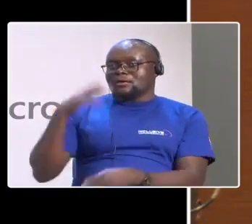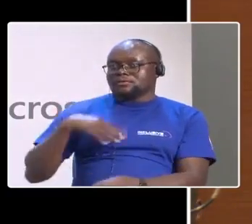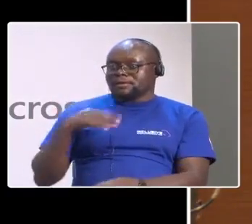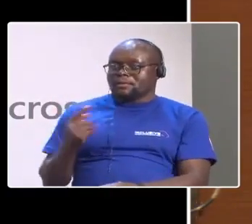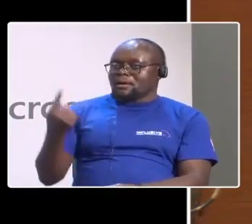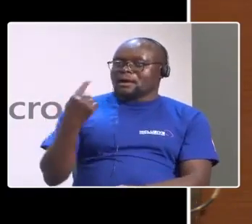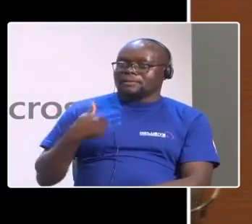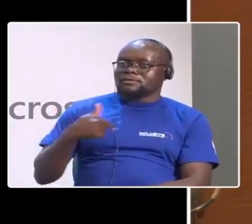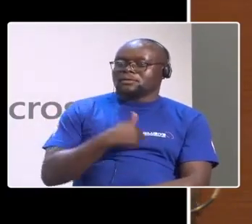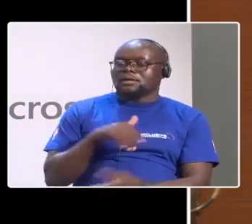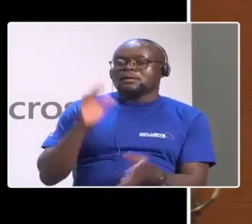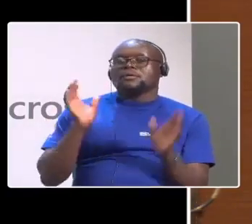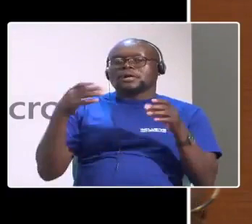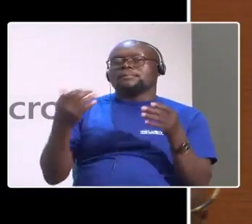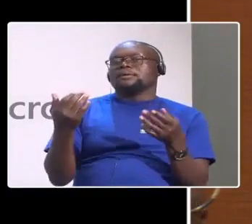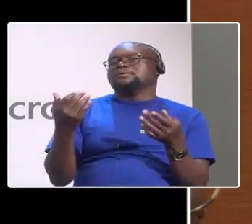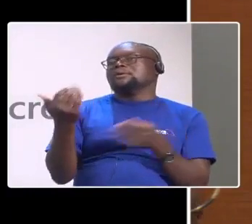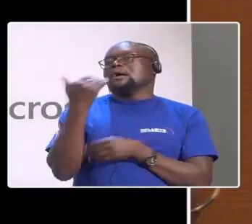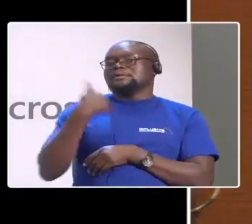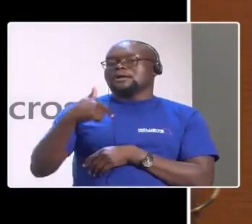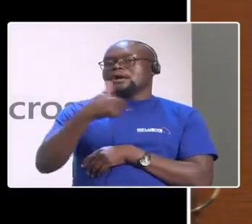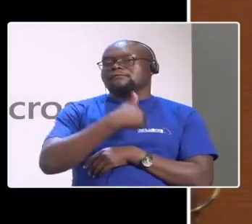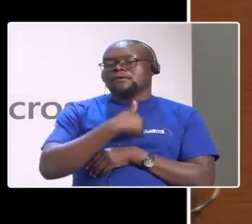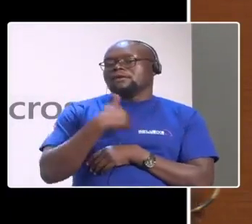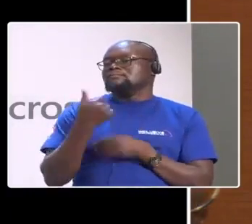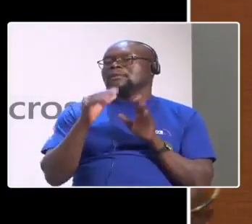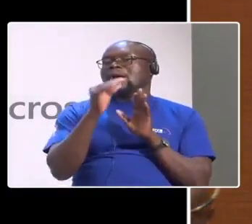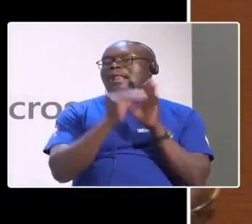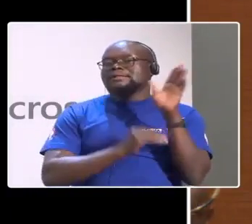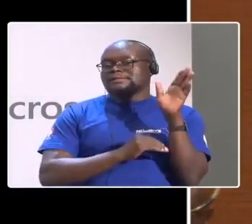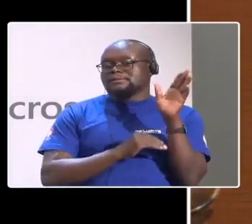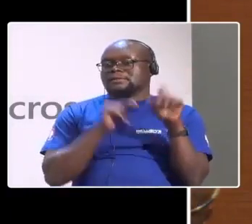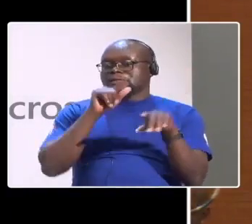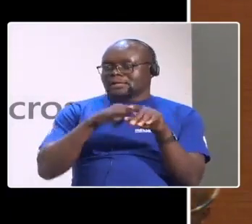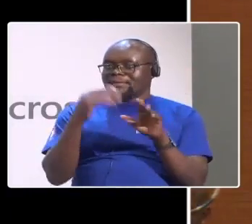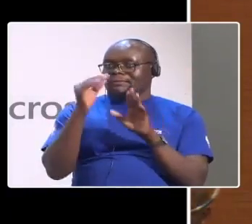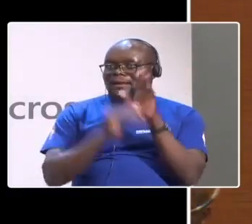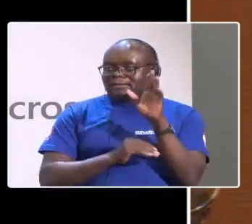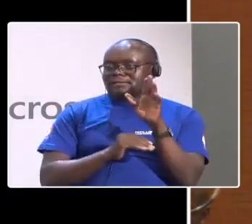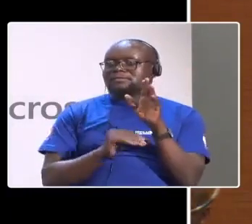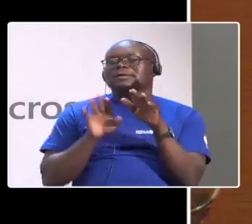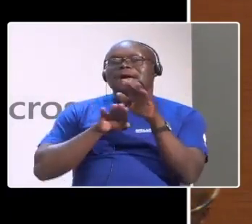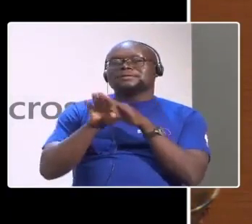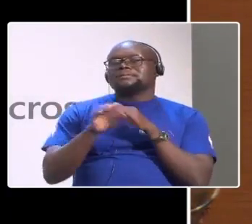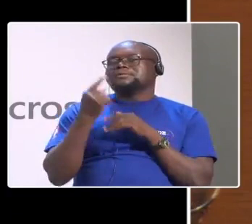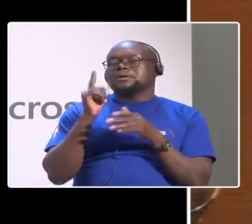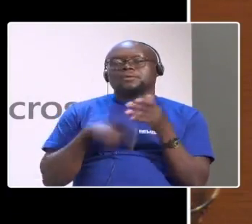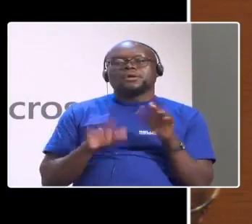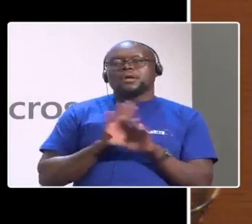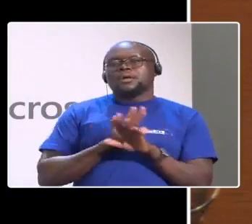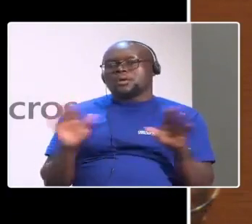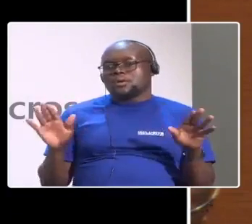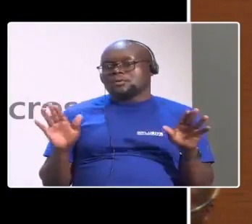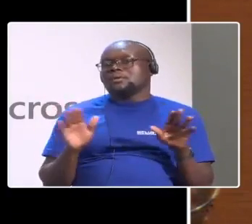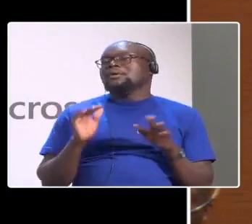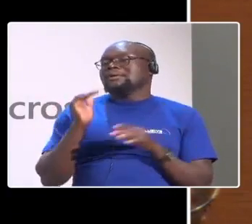to us, or most companies come to us and say, okay, give me a checklist. Yeah? When you have this checklist, we are accessible. And they say, no.